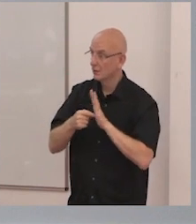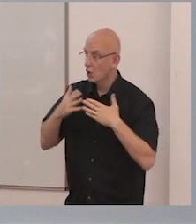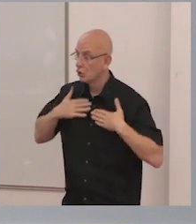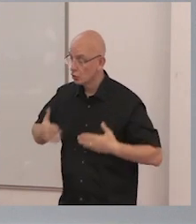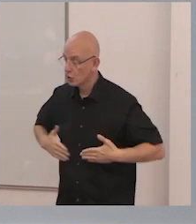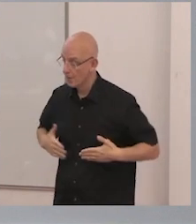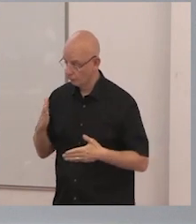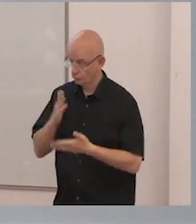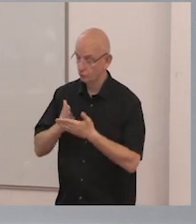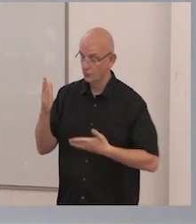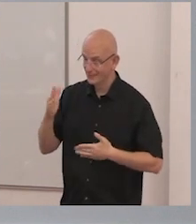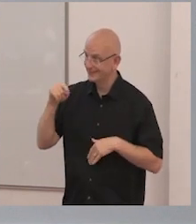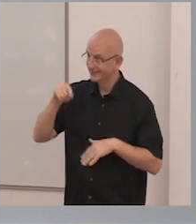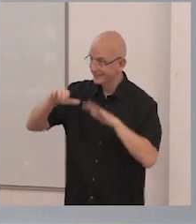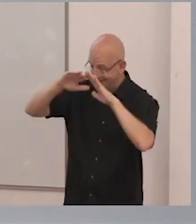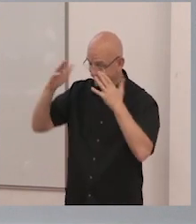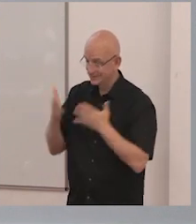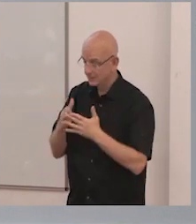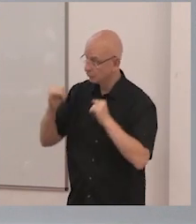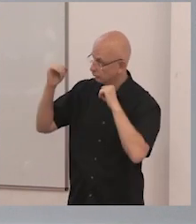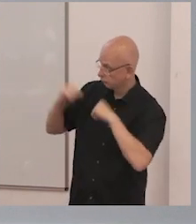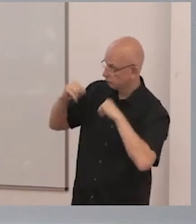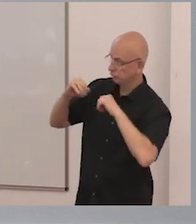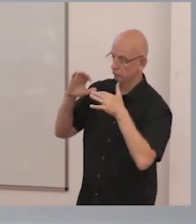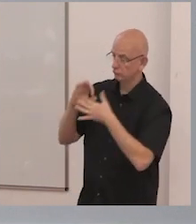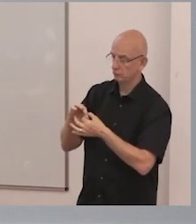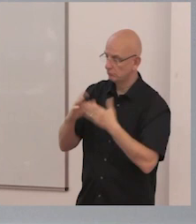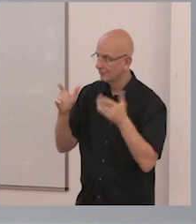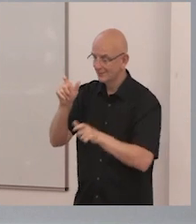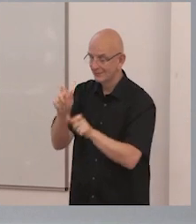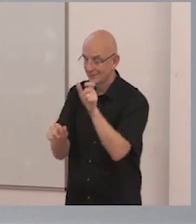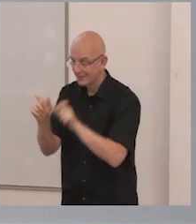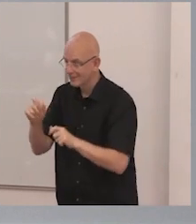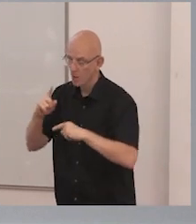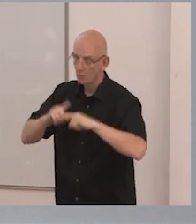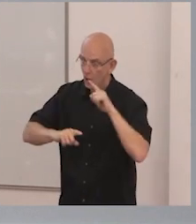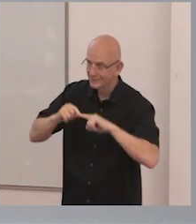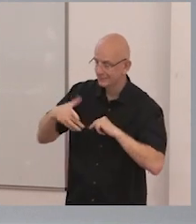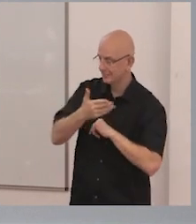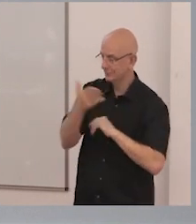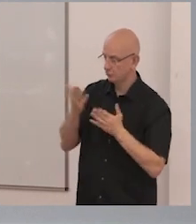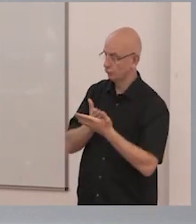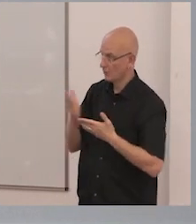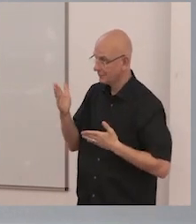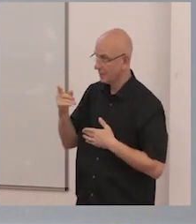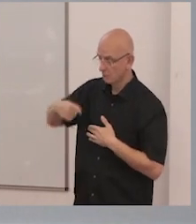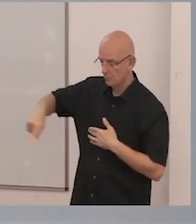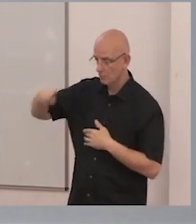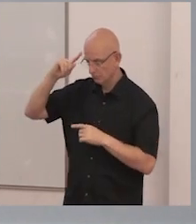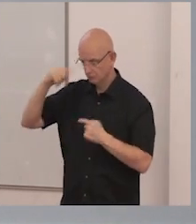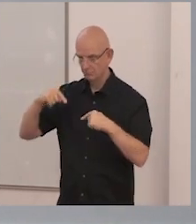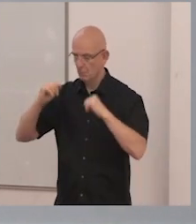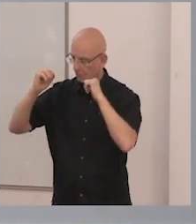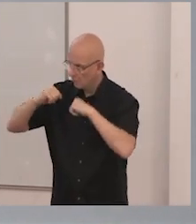Economic Rights. None of those instruments specifically address disability or age,